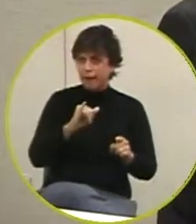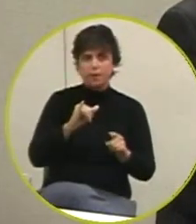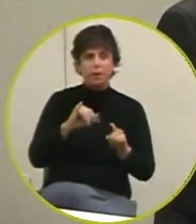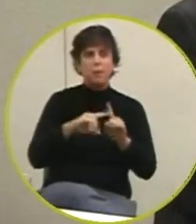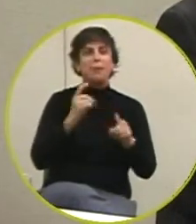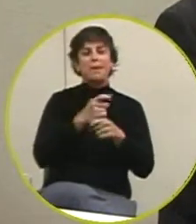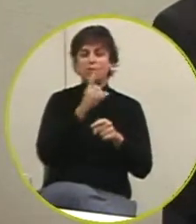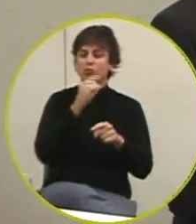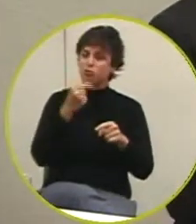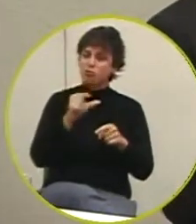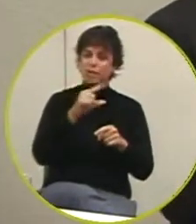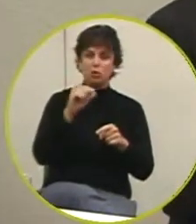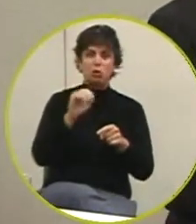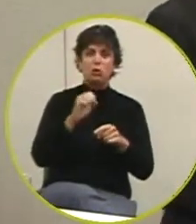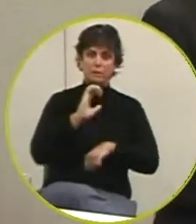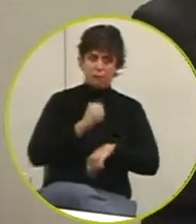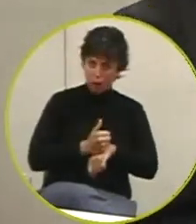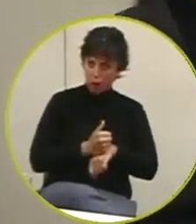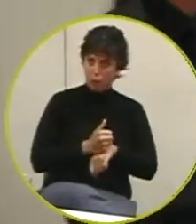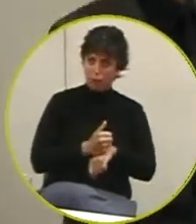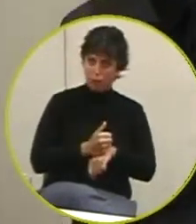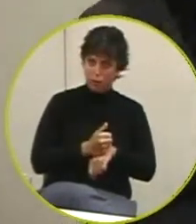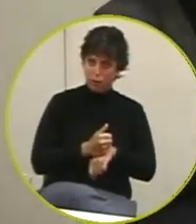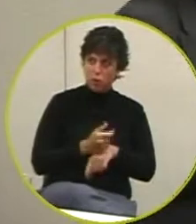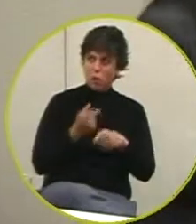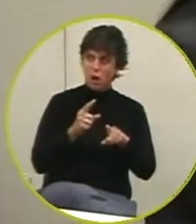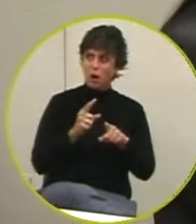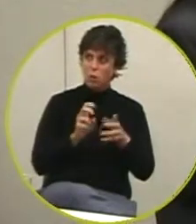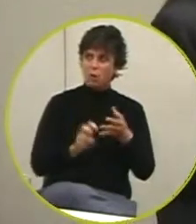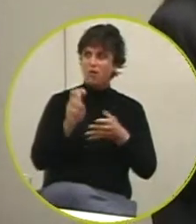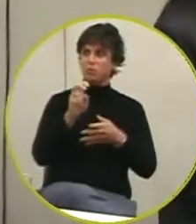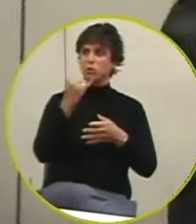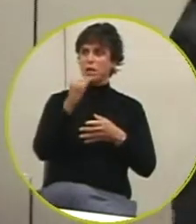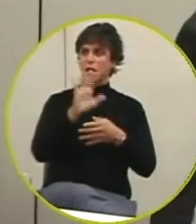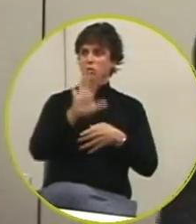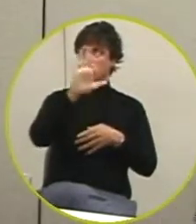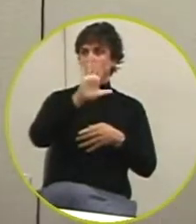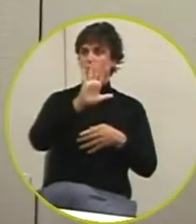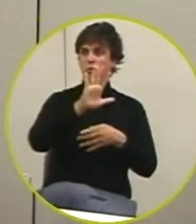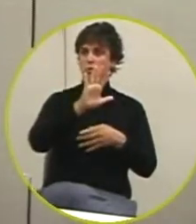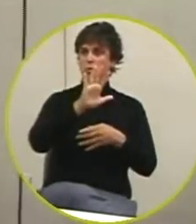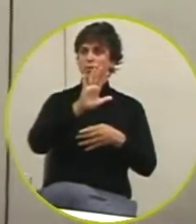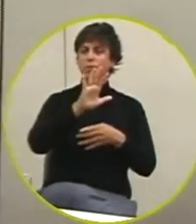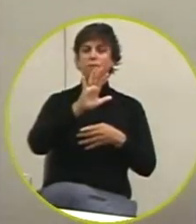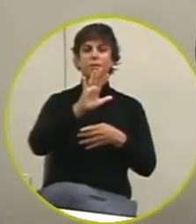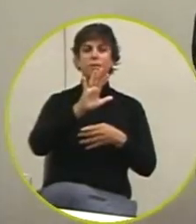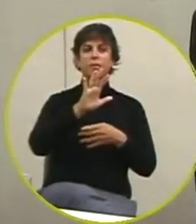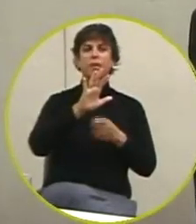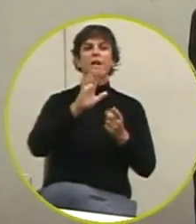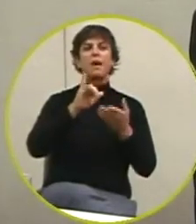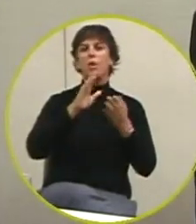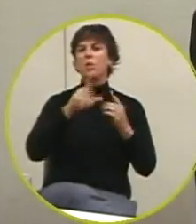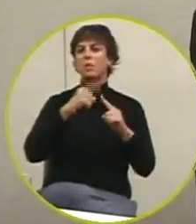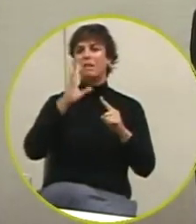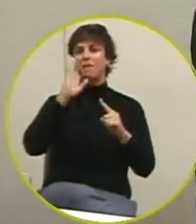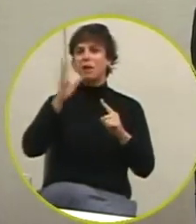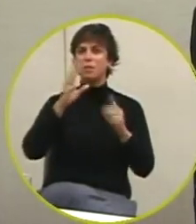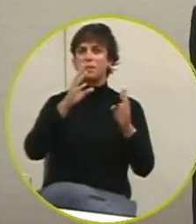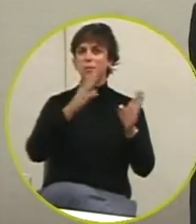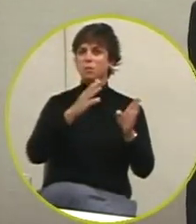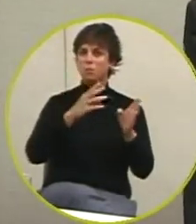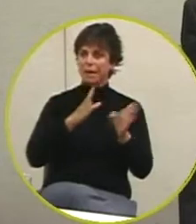that in place as we build up into the yellow zone for your students, so that when we develop the plans, the programs at the yellow